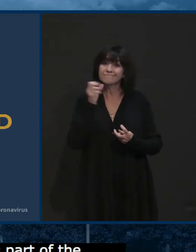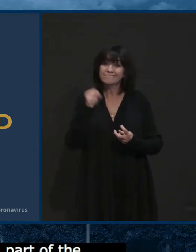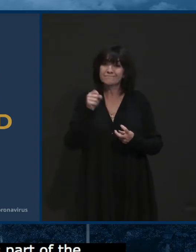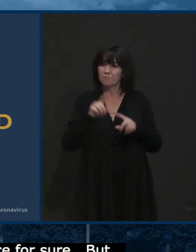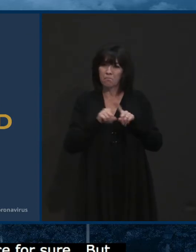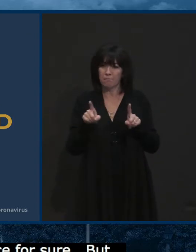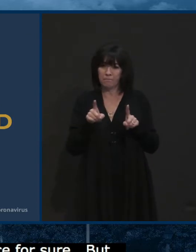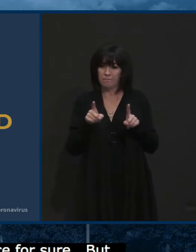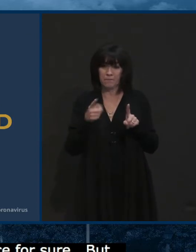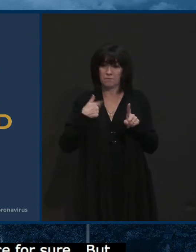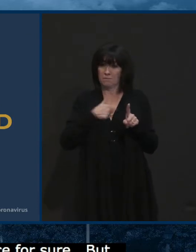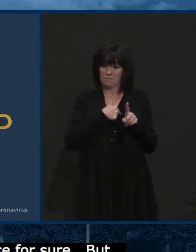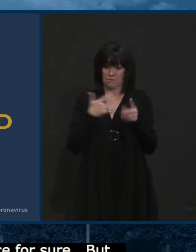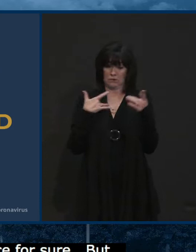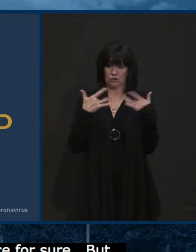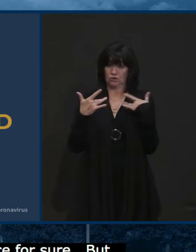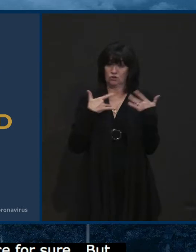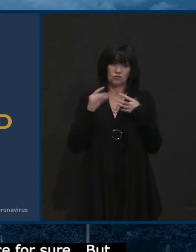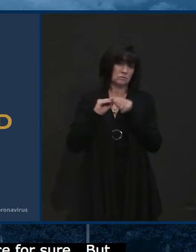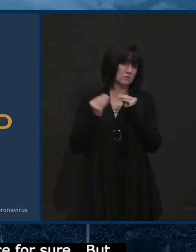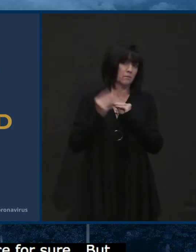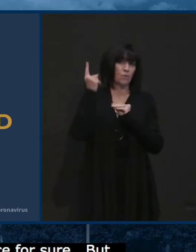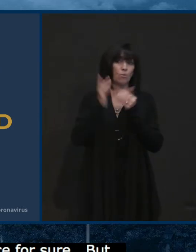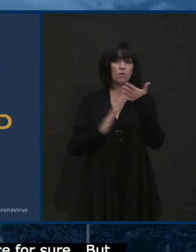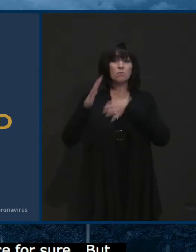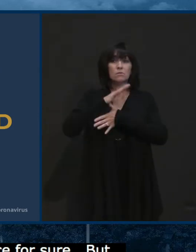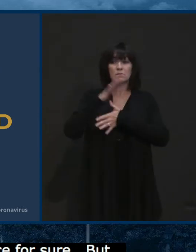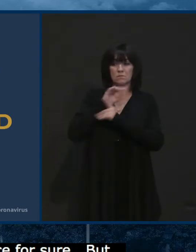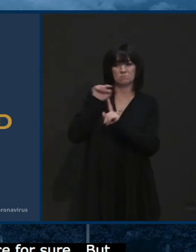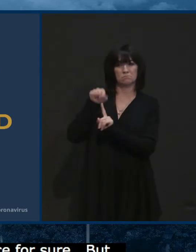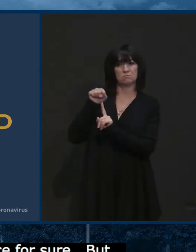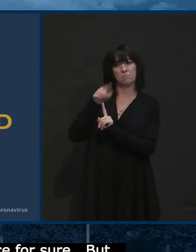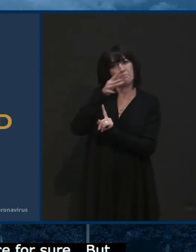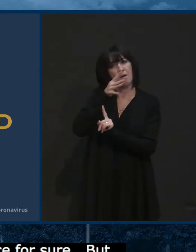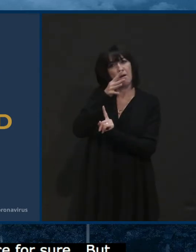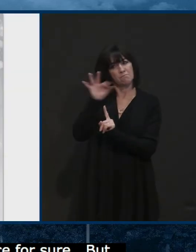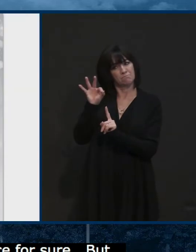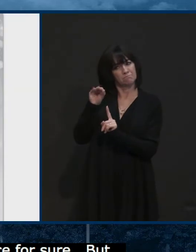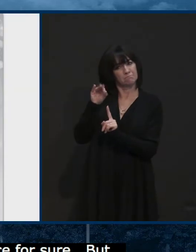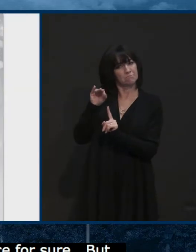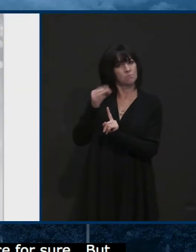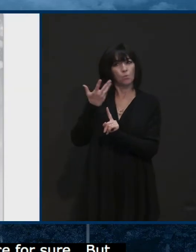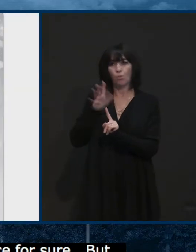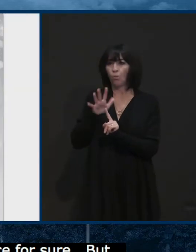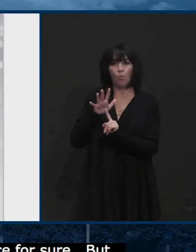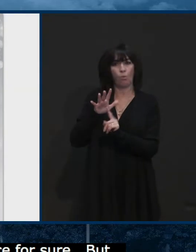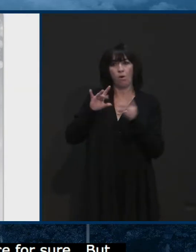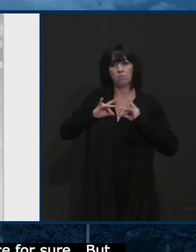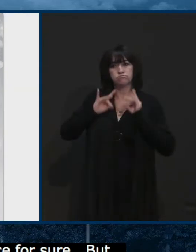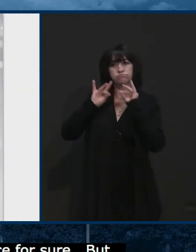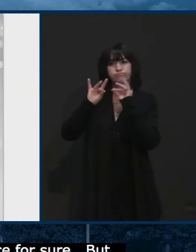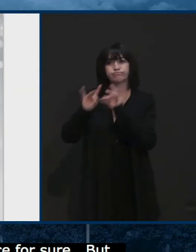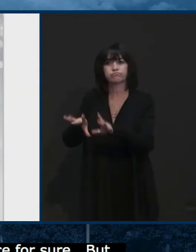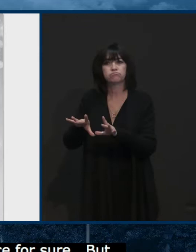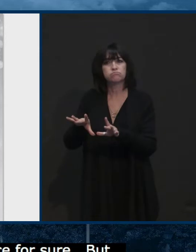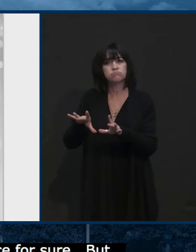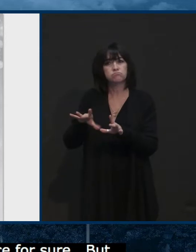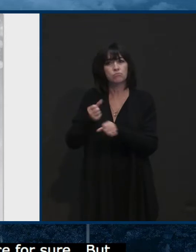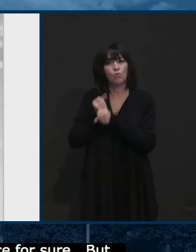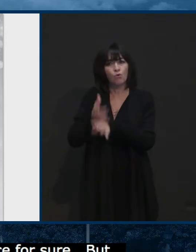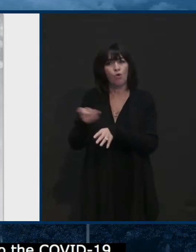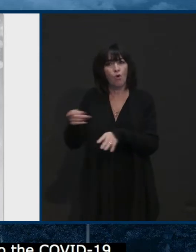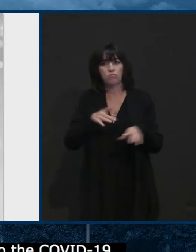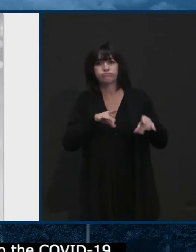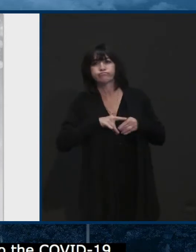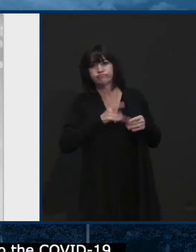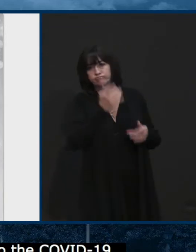sick and to be exposed to the COVID-19. So we're thinking about what are the restrictions that